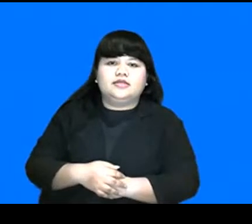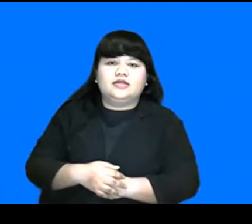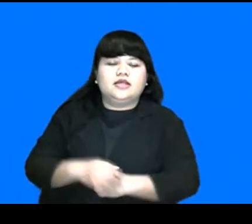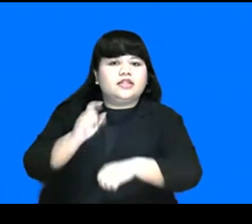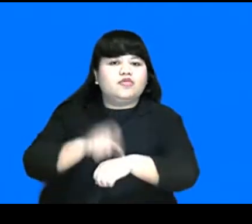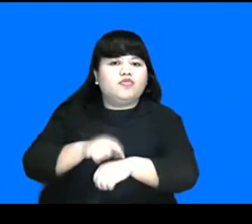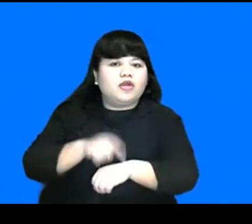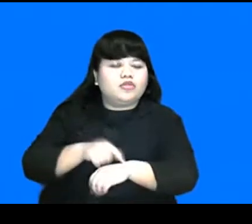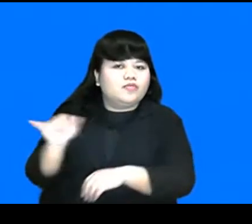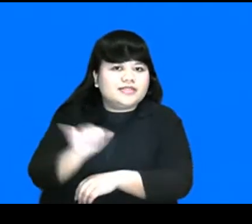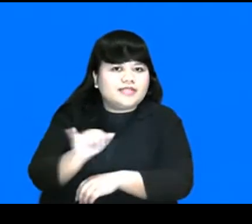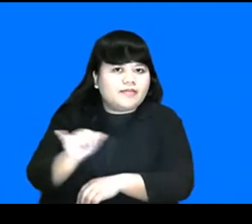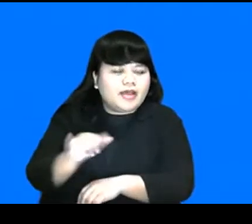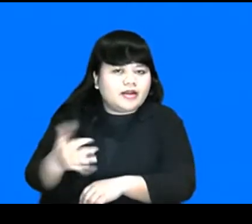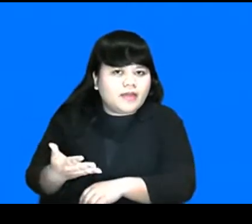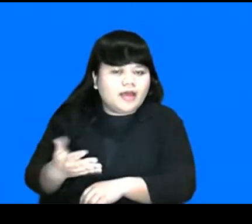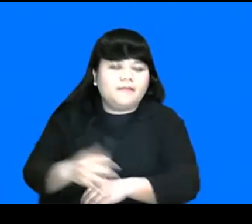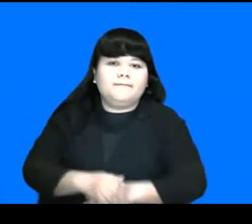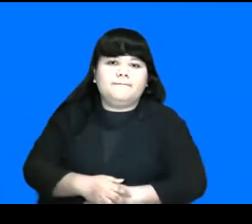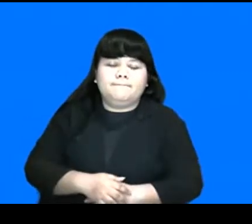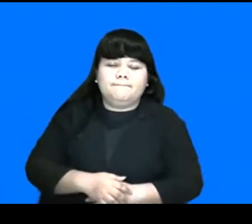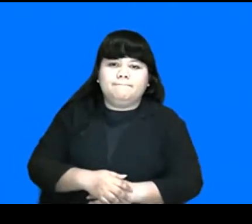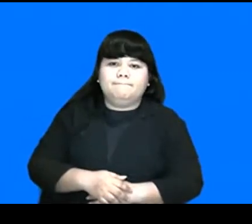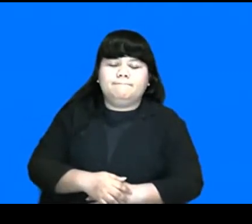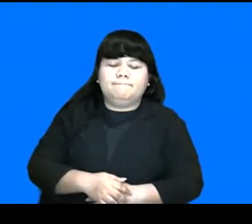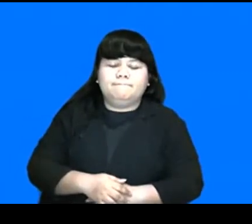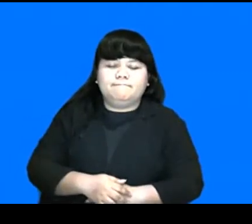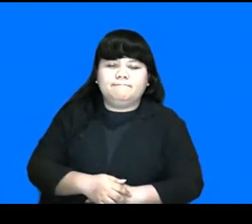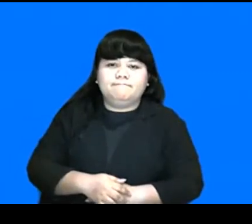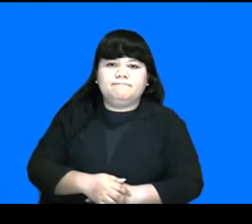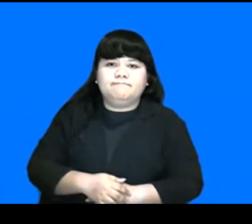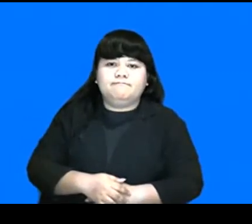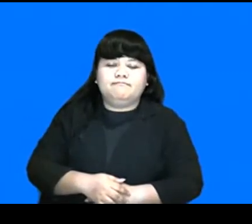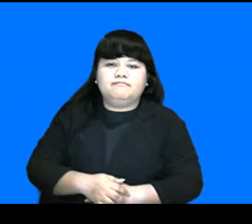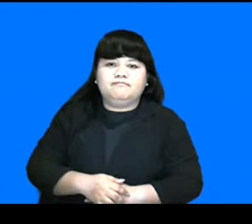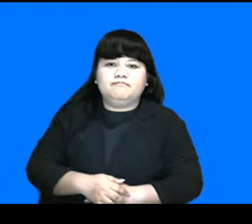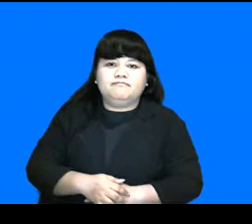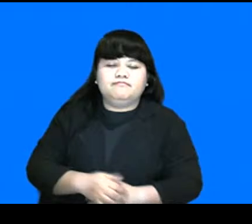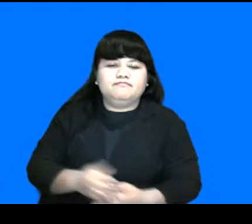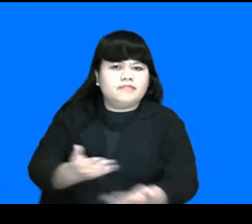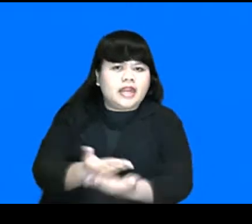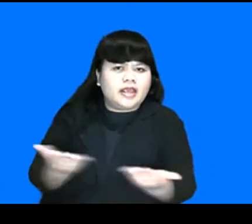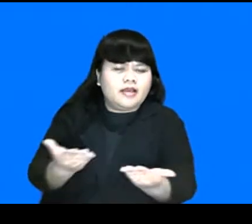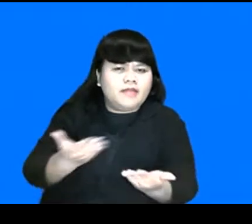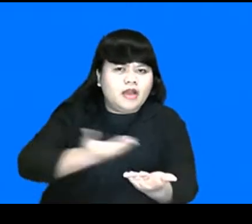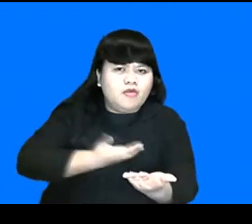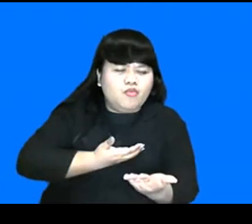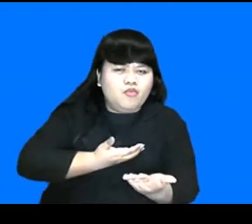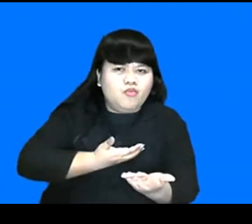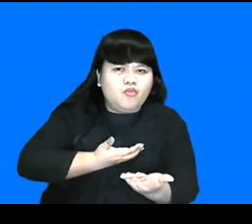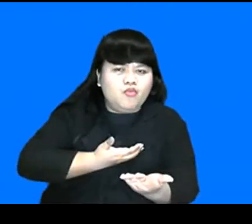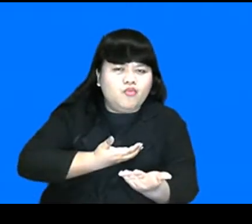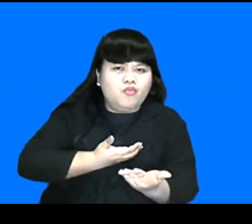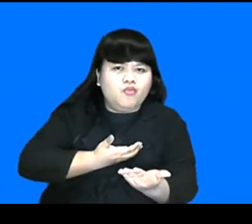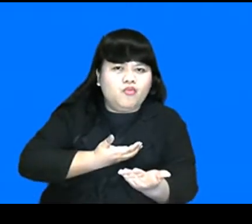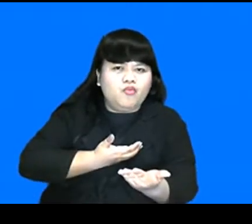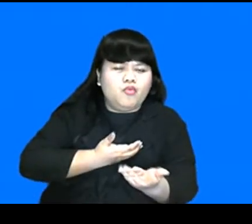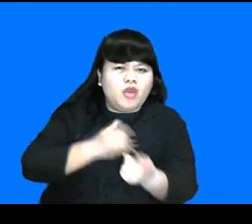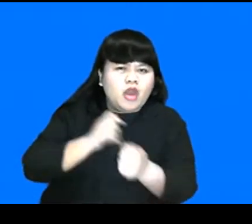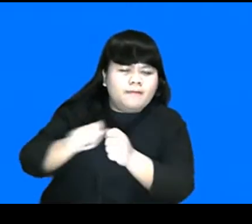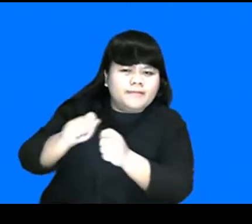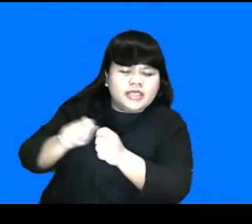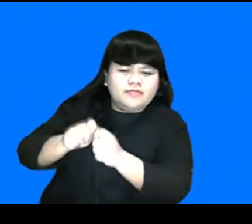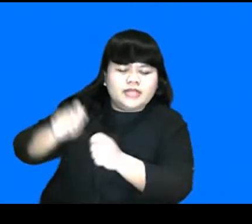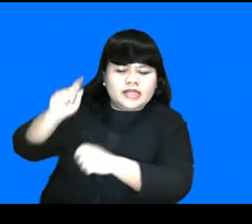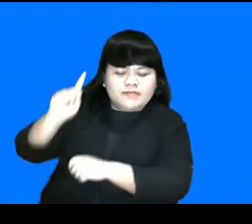different worldview. They want to make governments as far as possible or hands off with respect